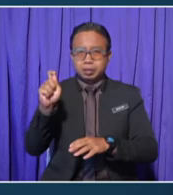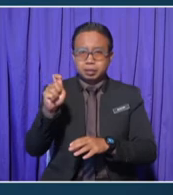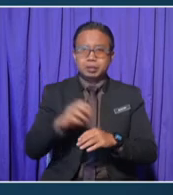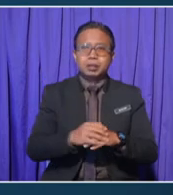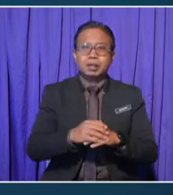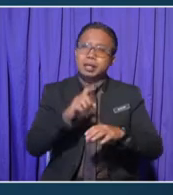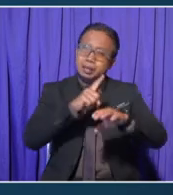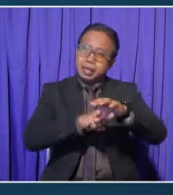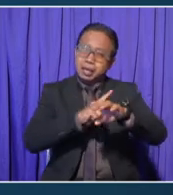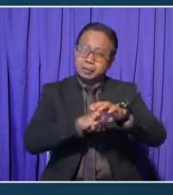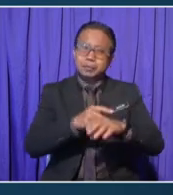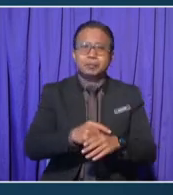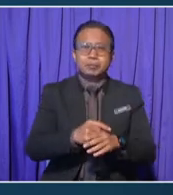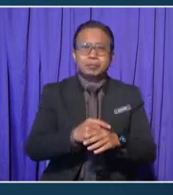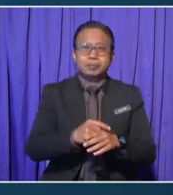time,